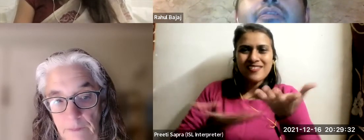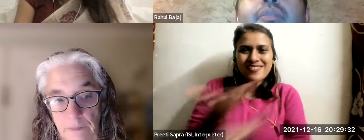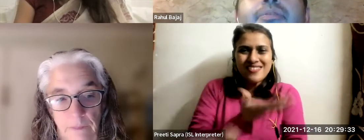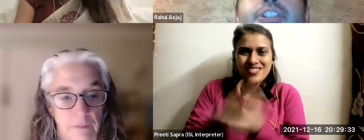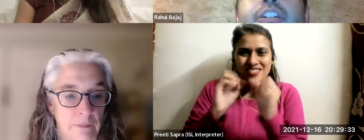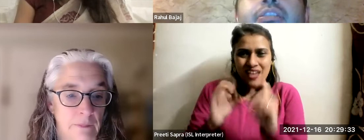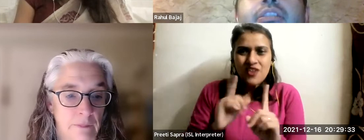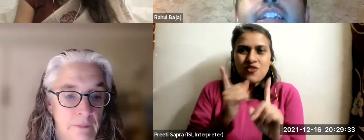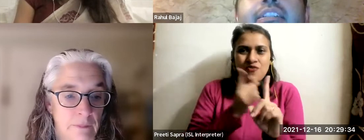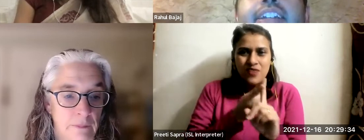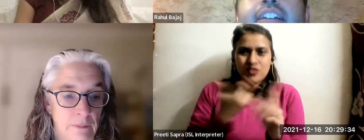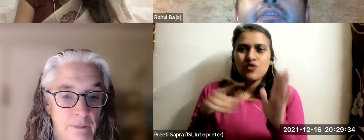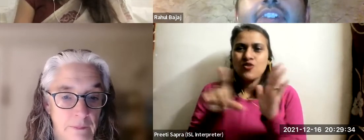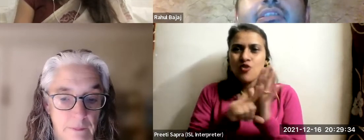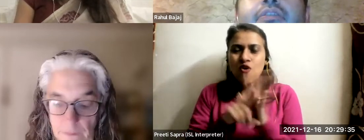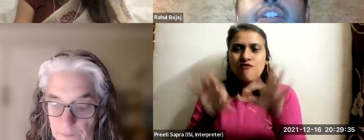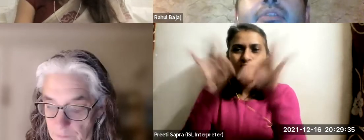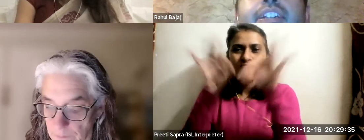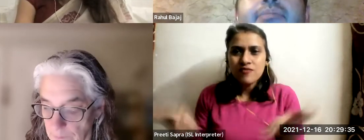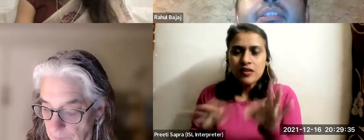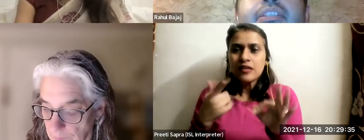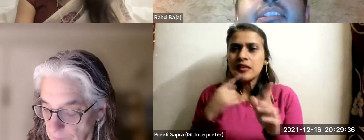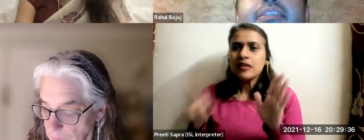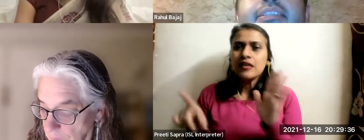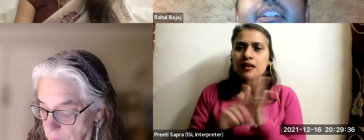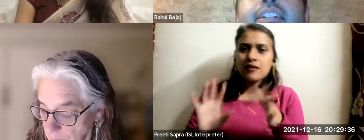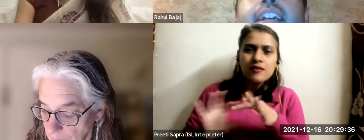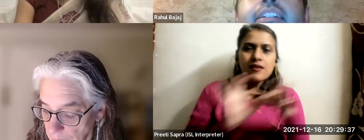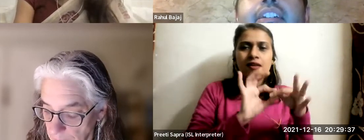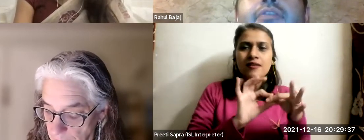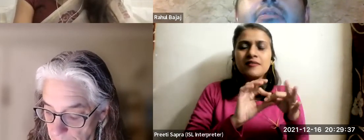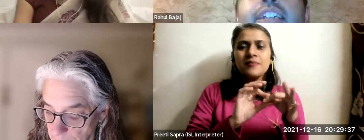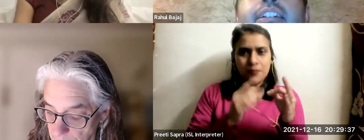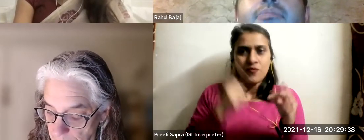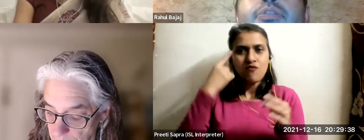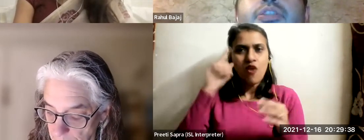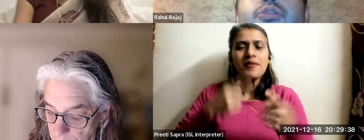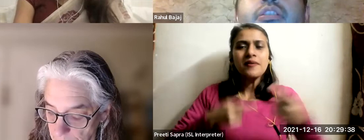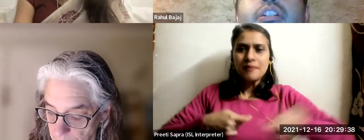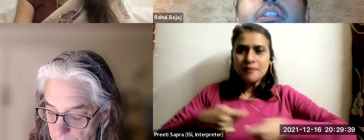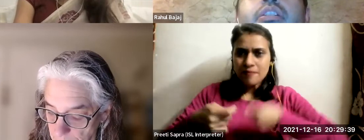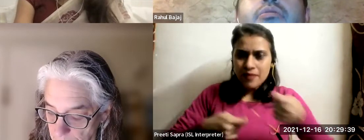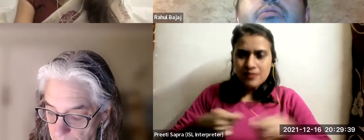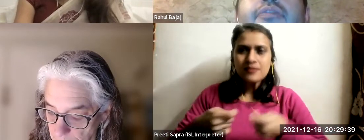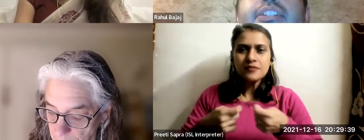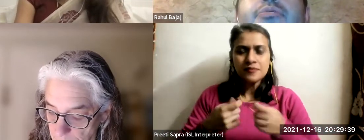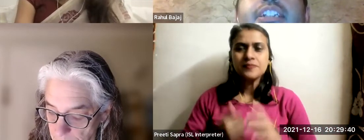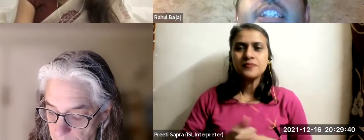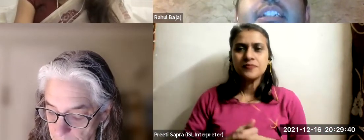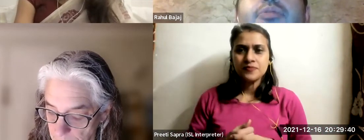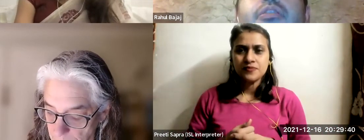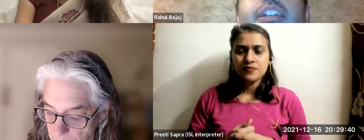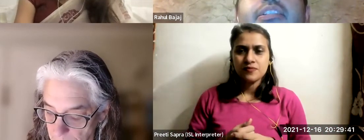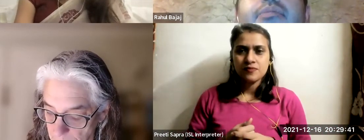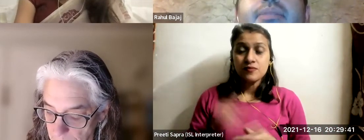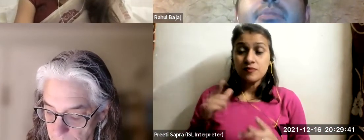to law firms, which are really the legal face of some of these businesses and therefore uniquely positioned to effectuate